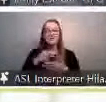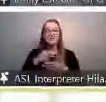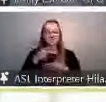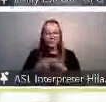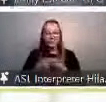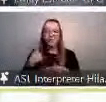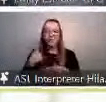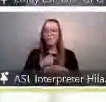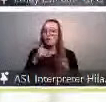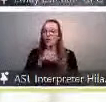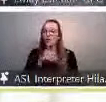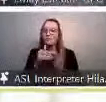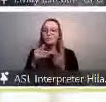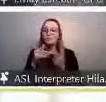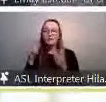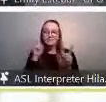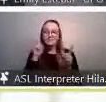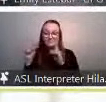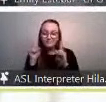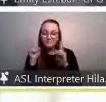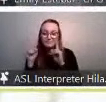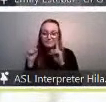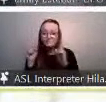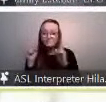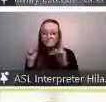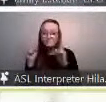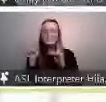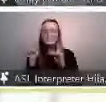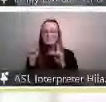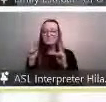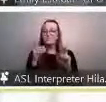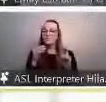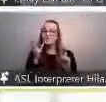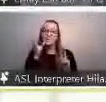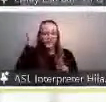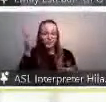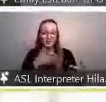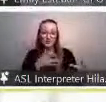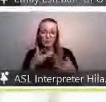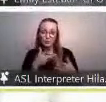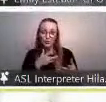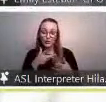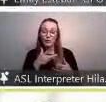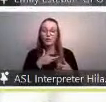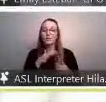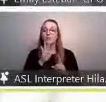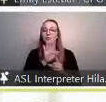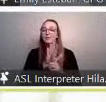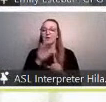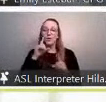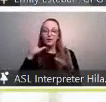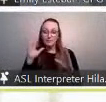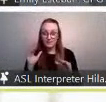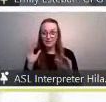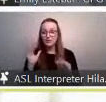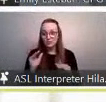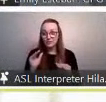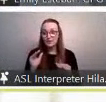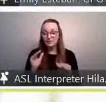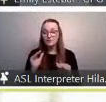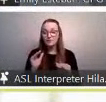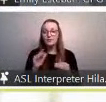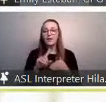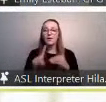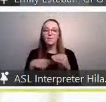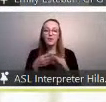often hear about parents' concern and expectation about